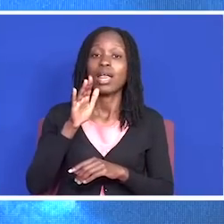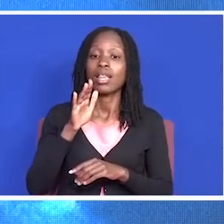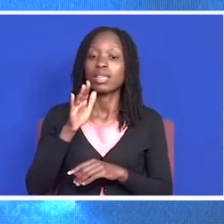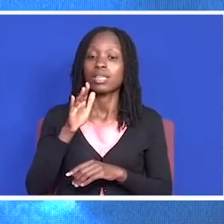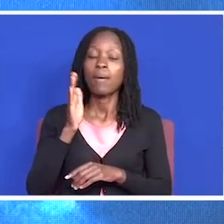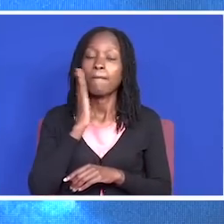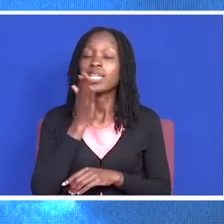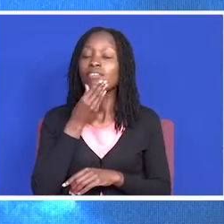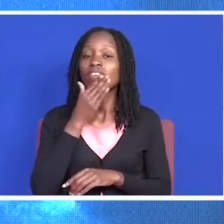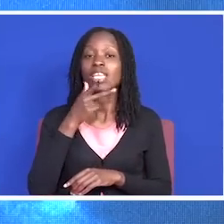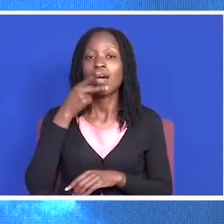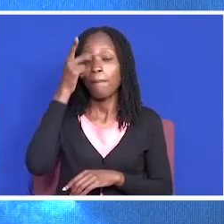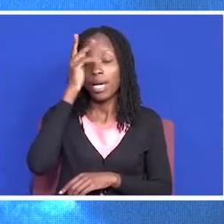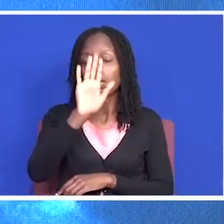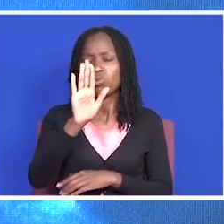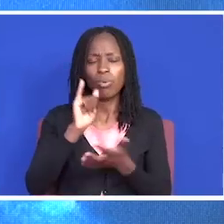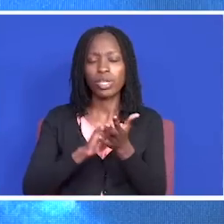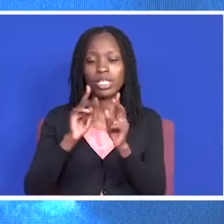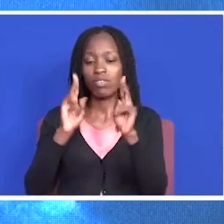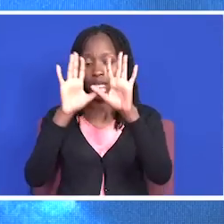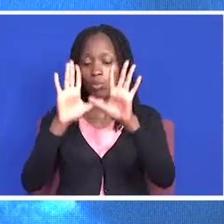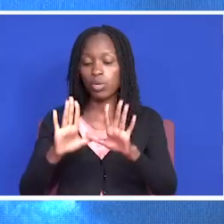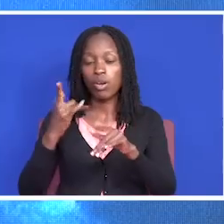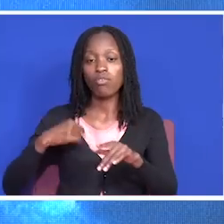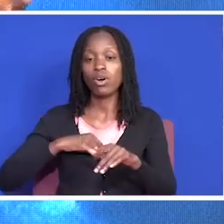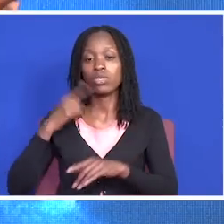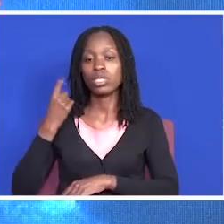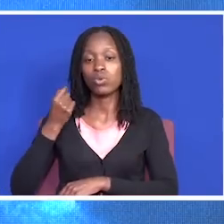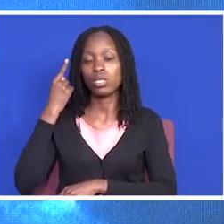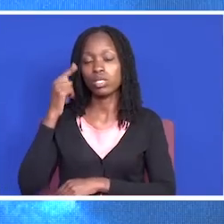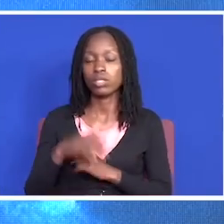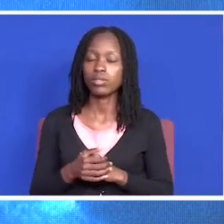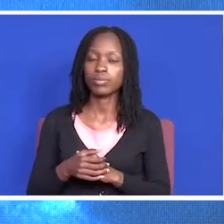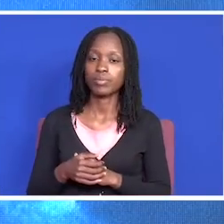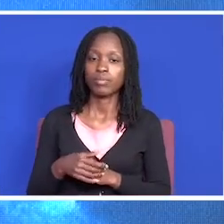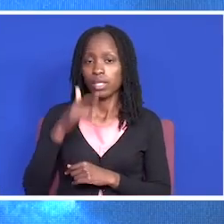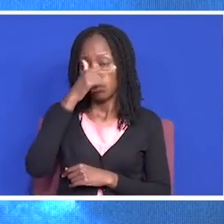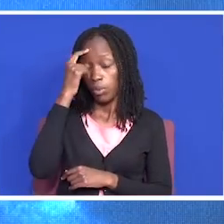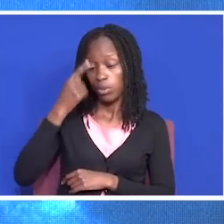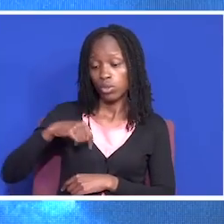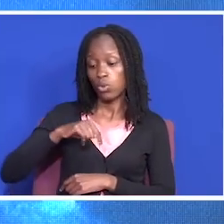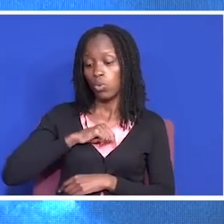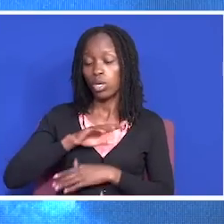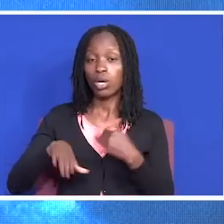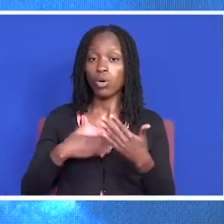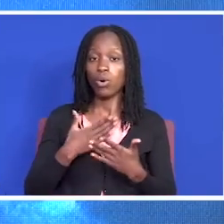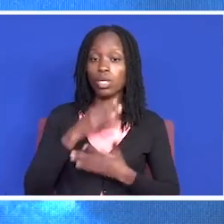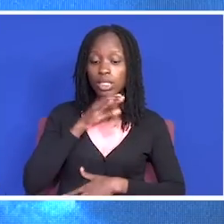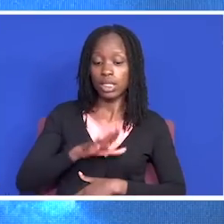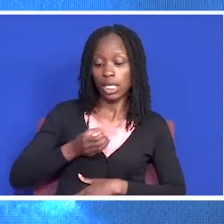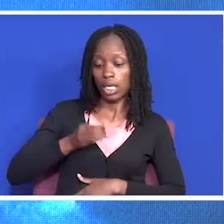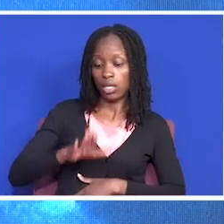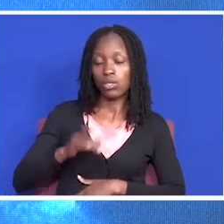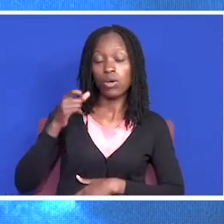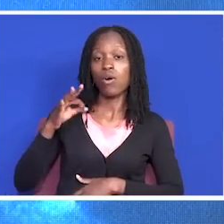are your source. And I think that's very important for us to understand. Whether you're a daughter or a son, whether you are young or